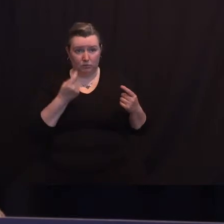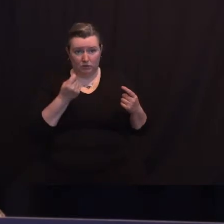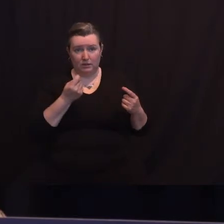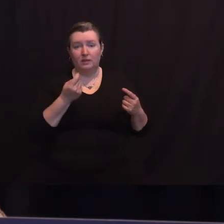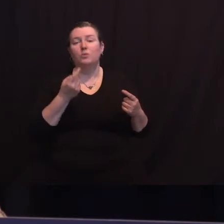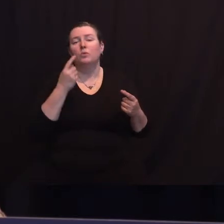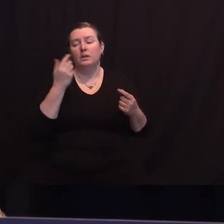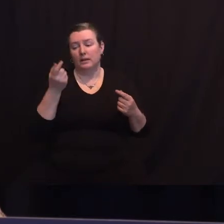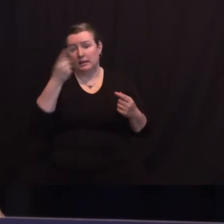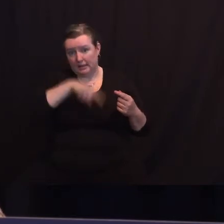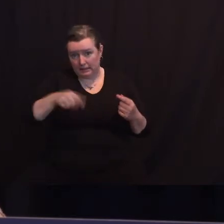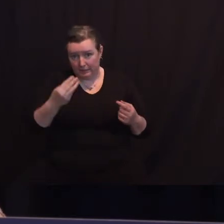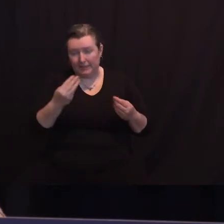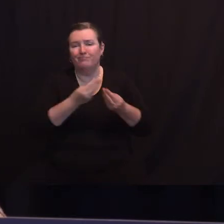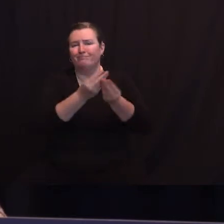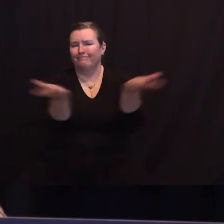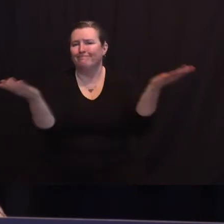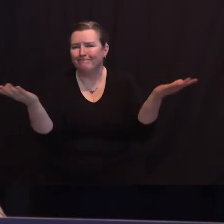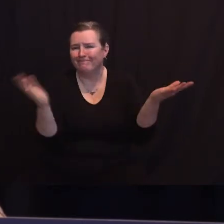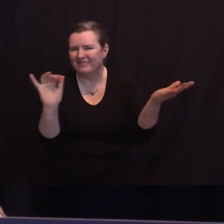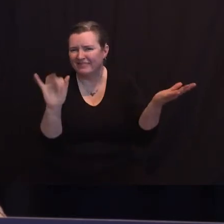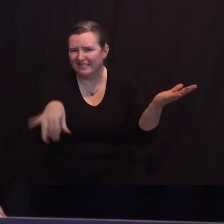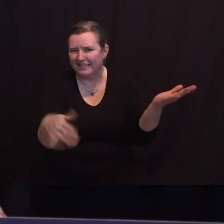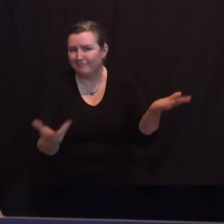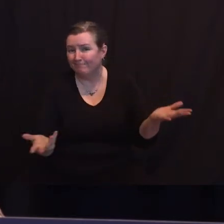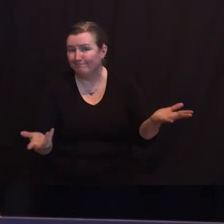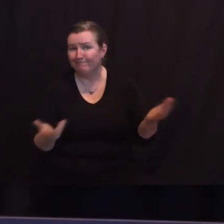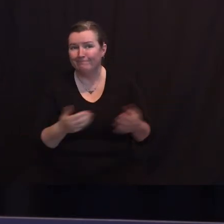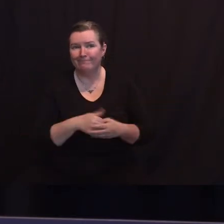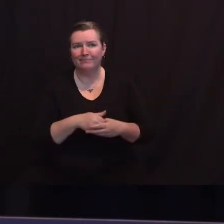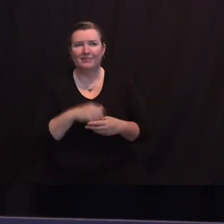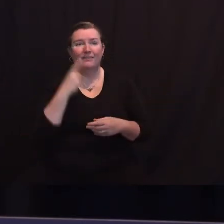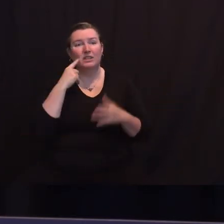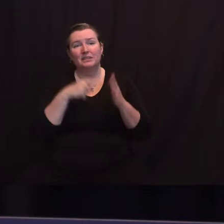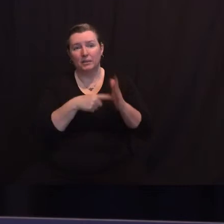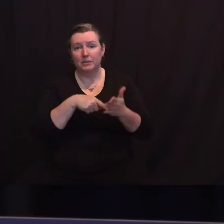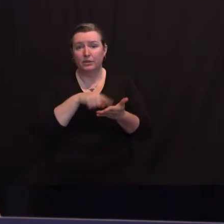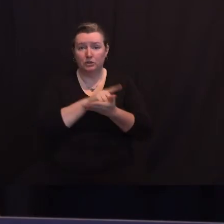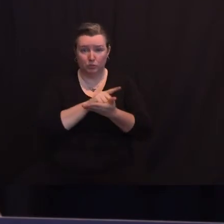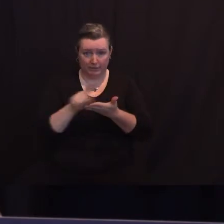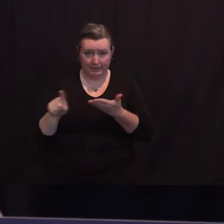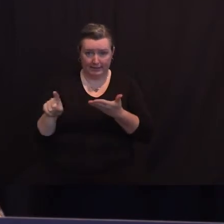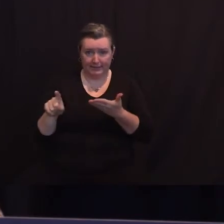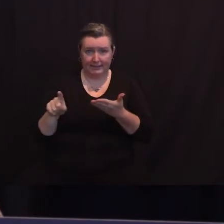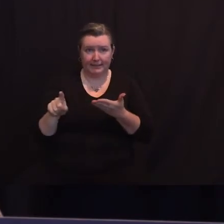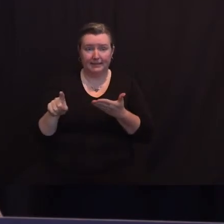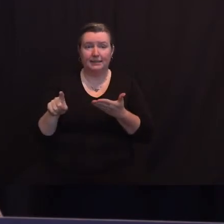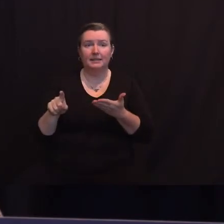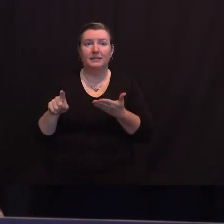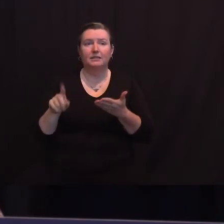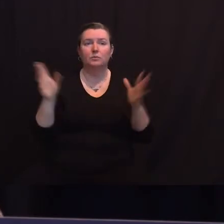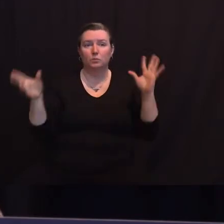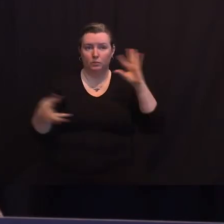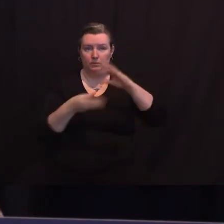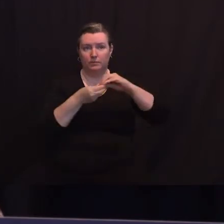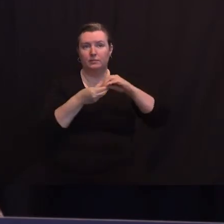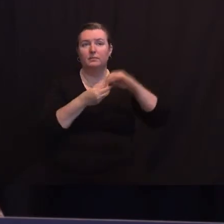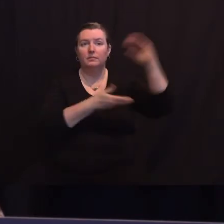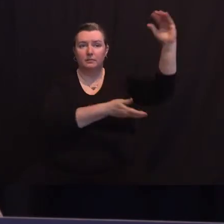usually arrives on Monday. So, for example, this week, the week of 3/21, our total allocation